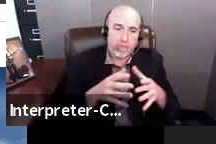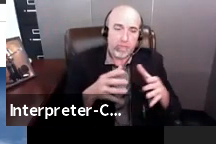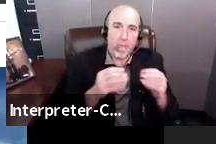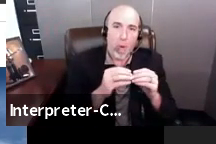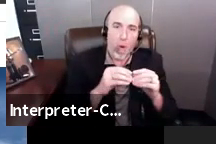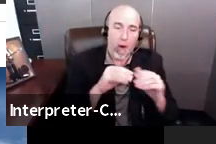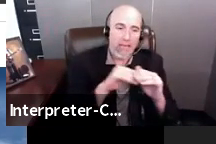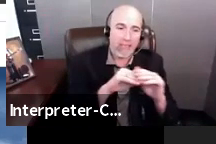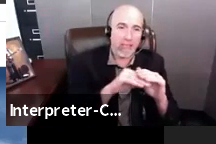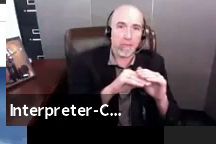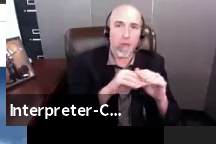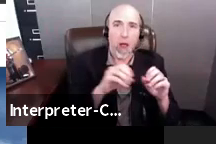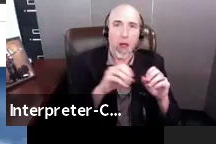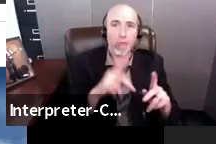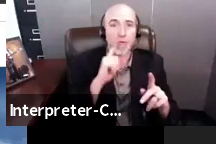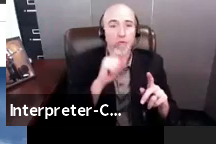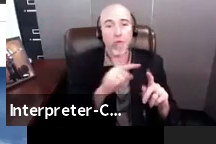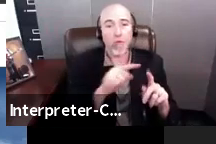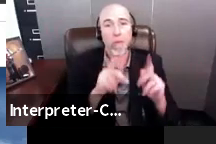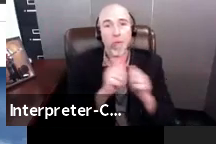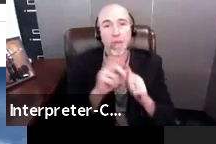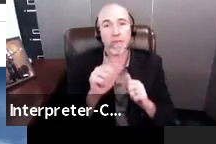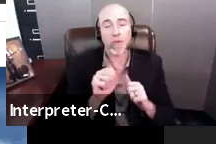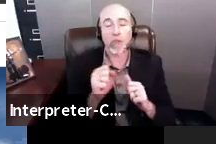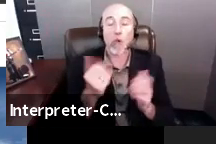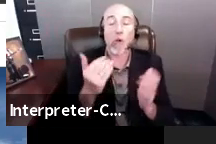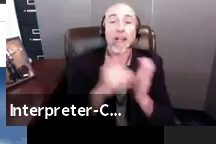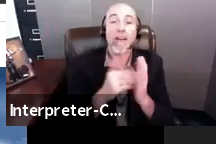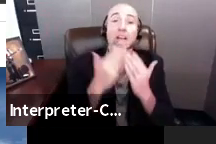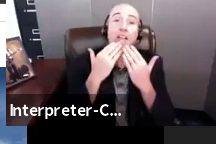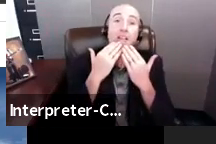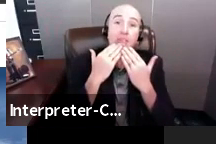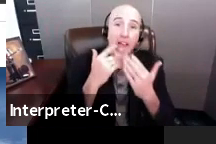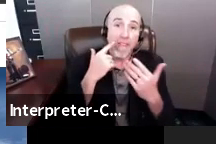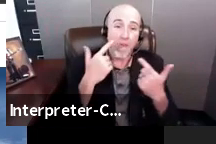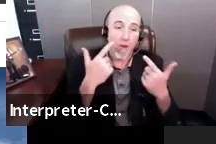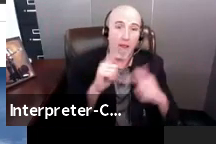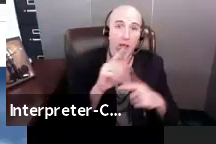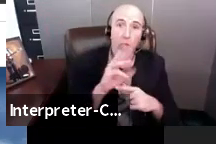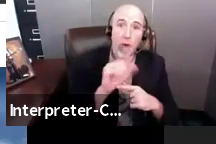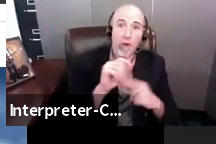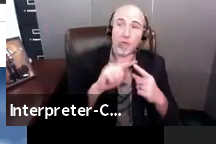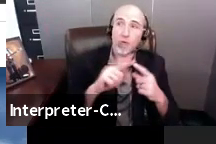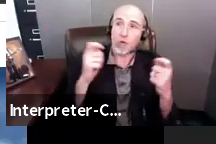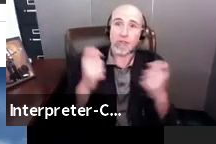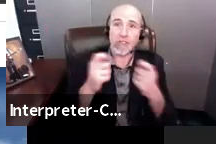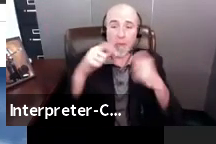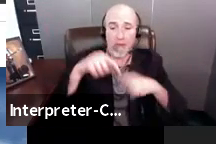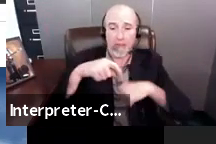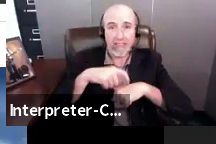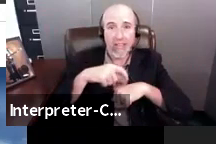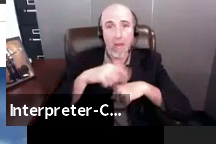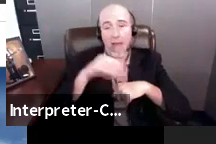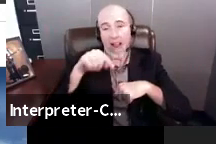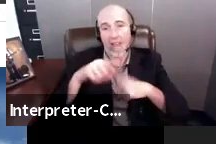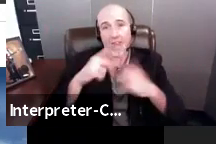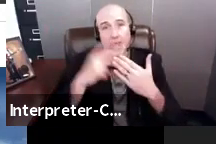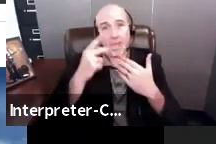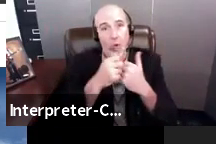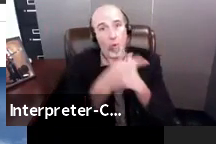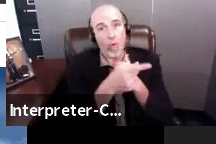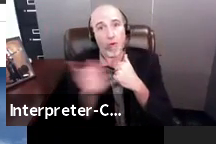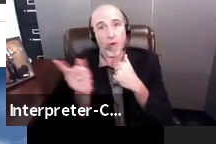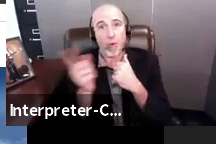with disabilities. So again, thank you for allowing the city of Waco to celebrate this time and this program with you guys.